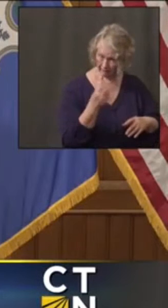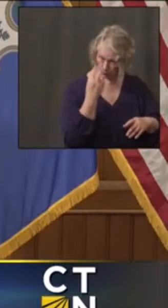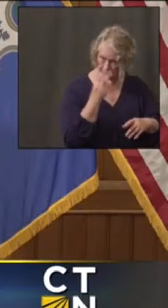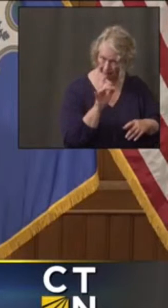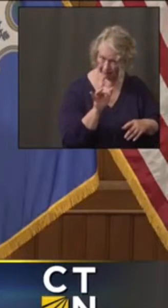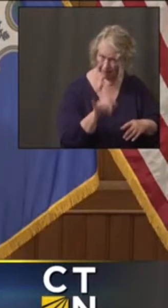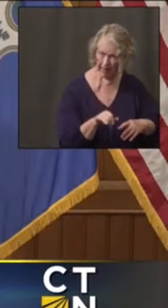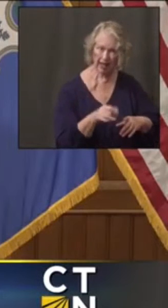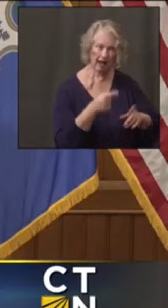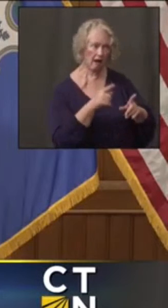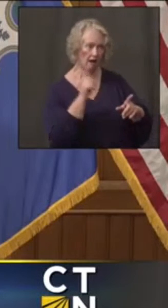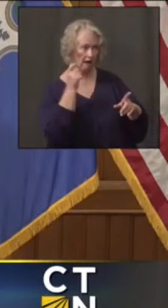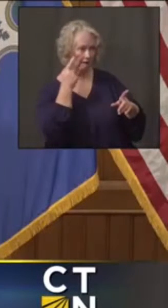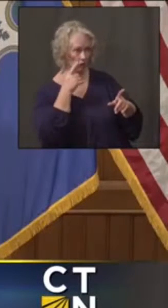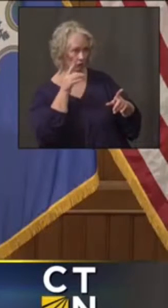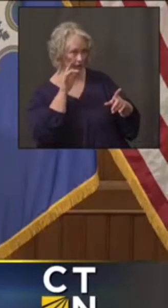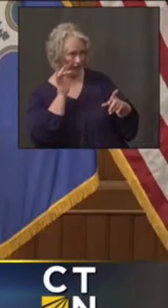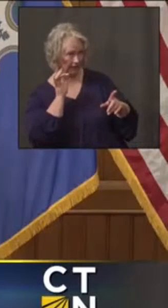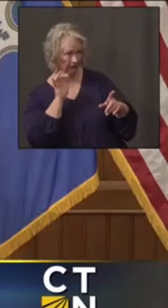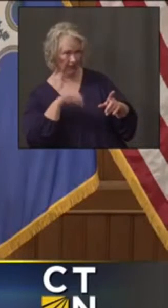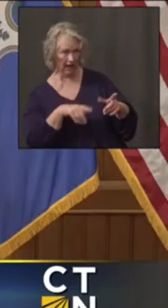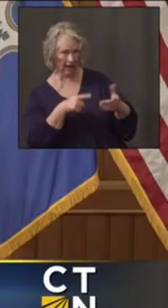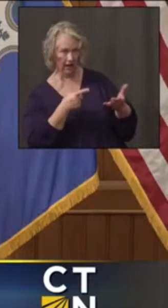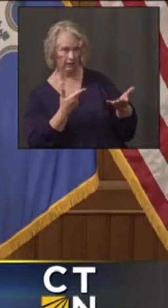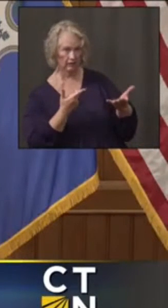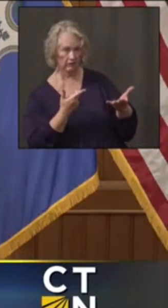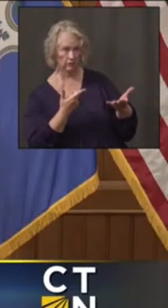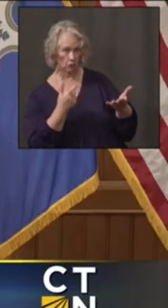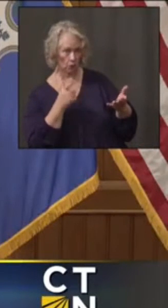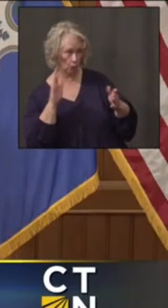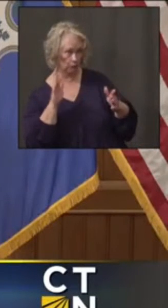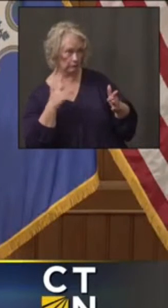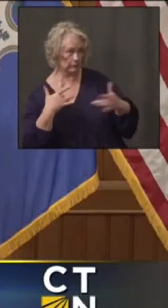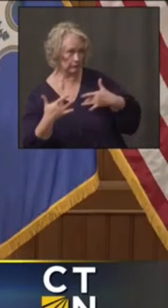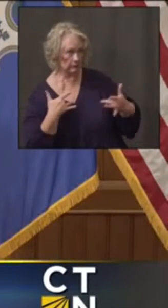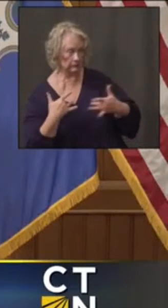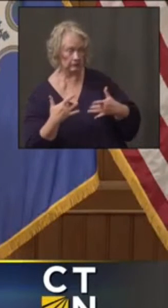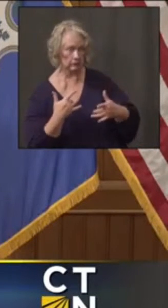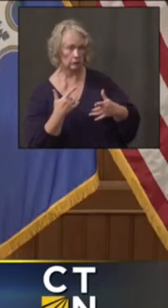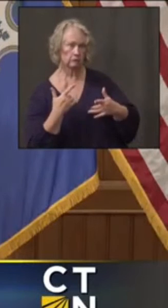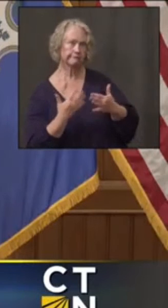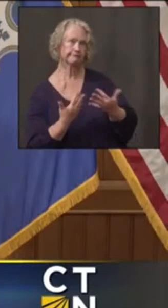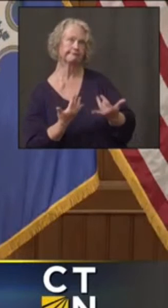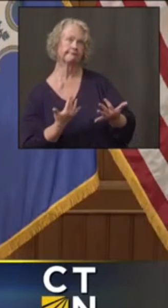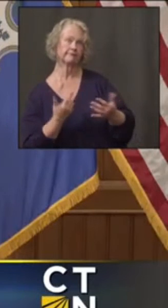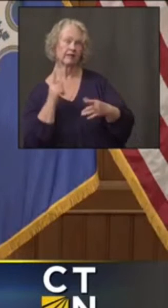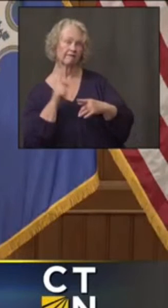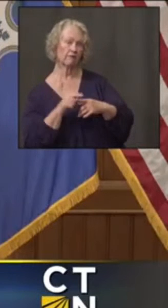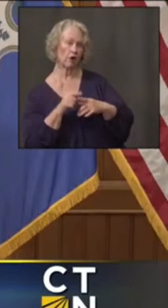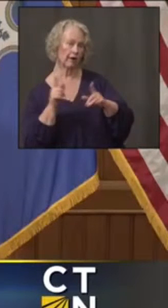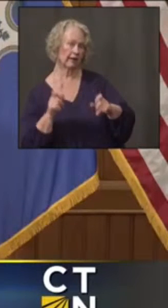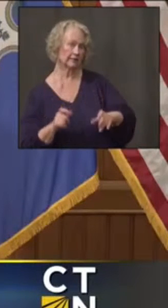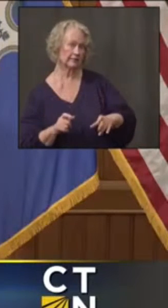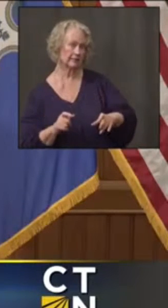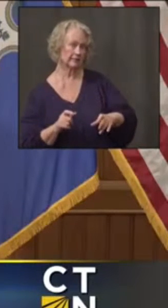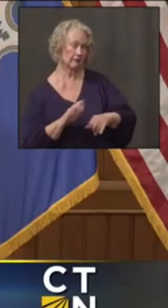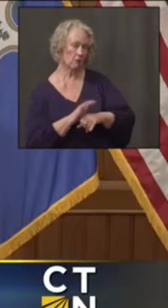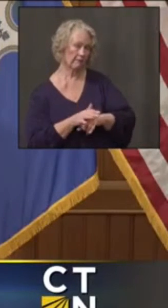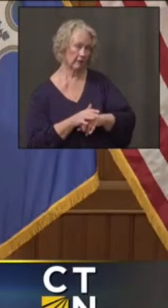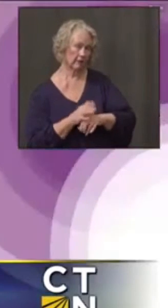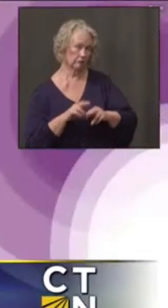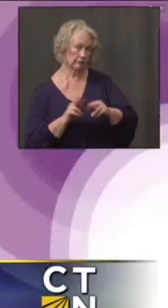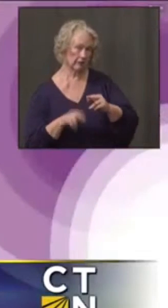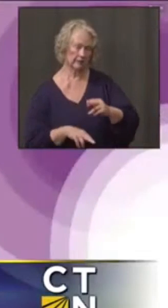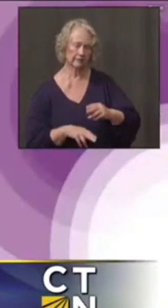from Governor Lamont, if that's something that you guys are worried about moving forward. Go ahead, Reg. Yeah, so